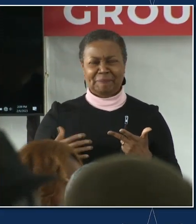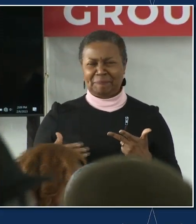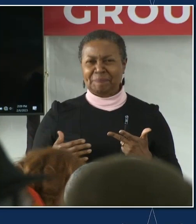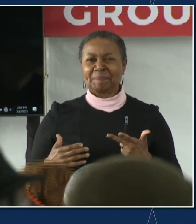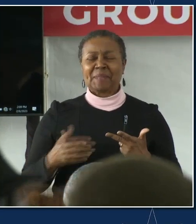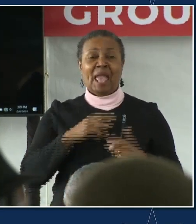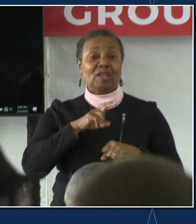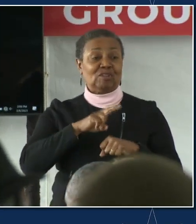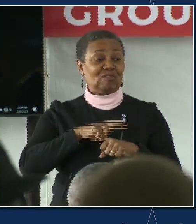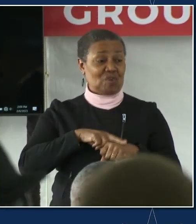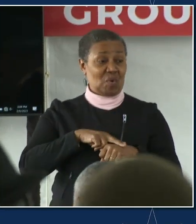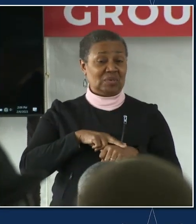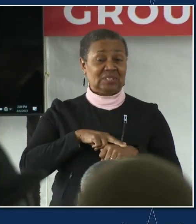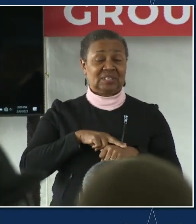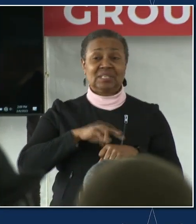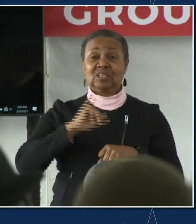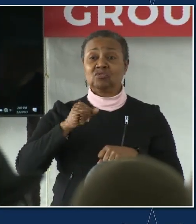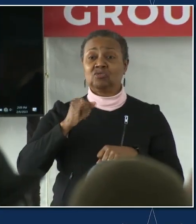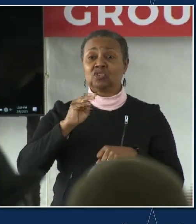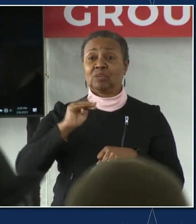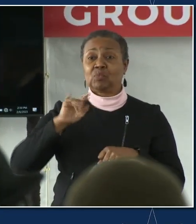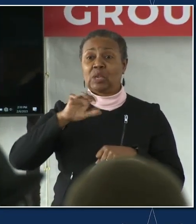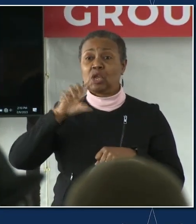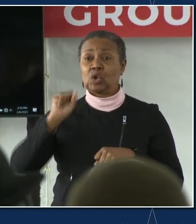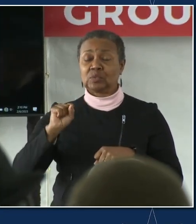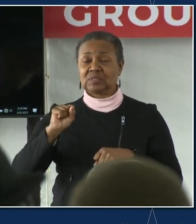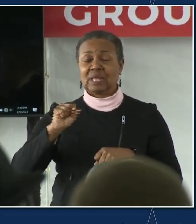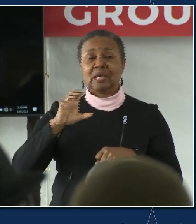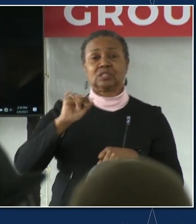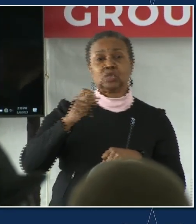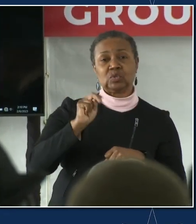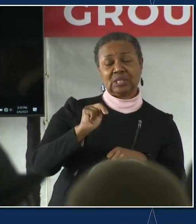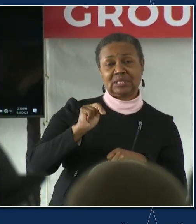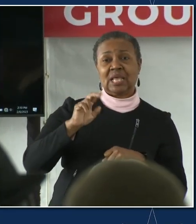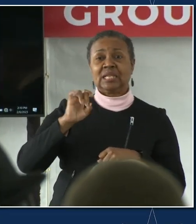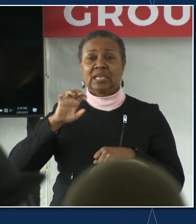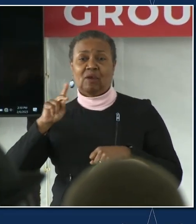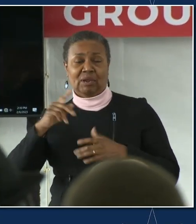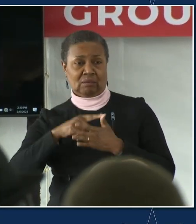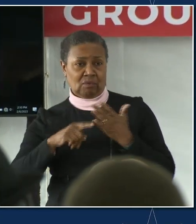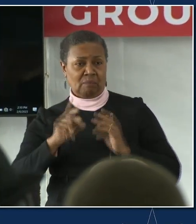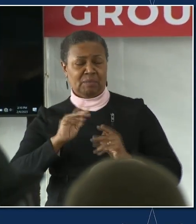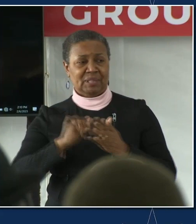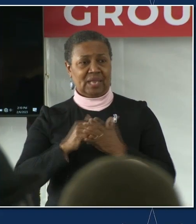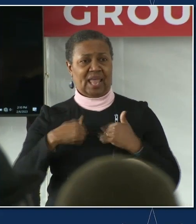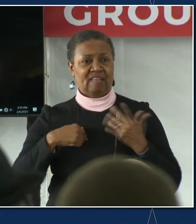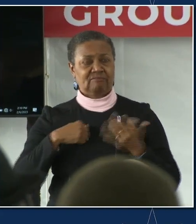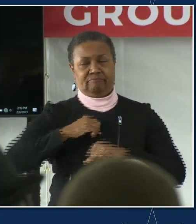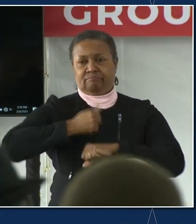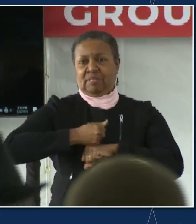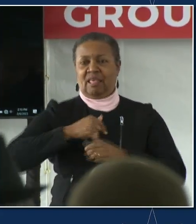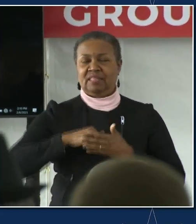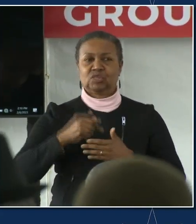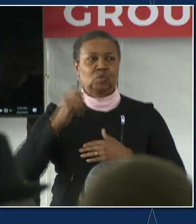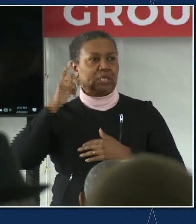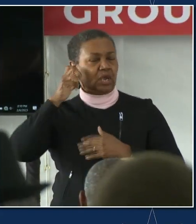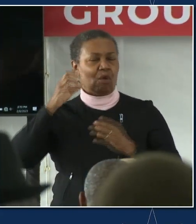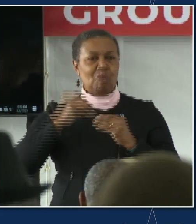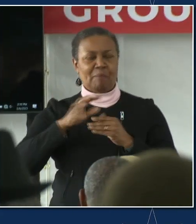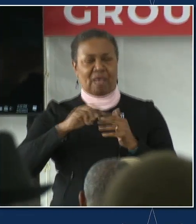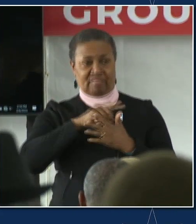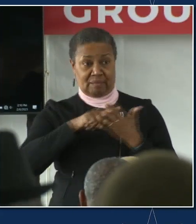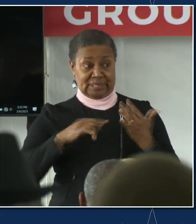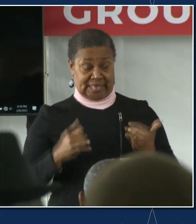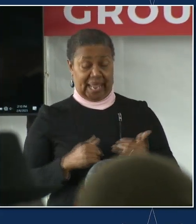and of course, Jim Reynolds and Susan and Derek, who are the people that have put this, and you're going to hear a lot more about